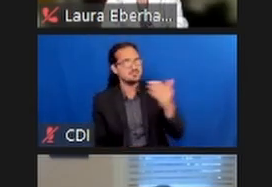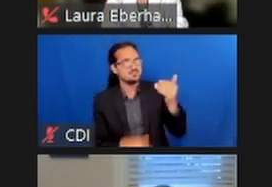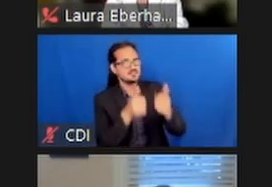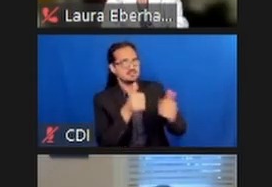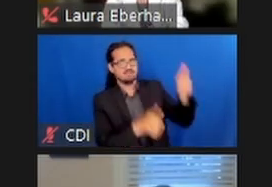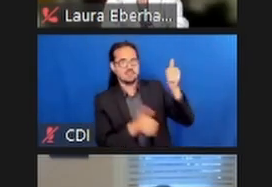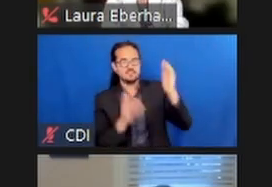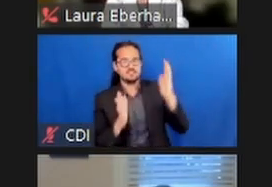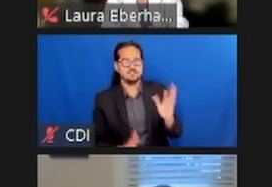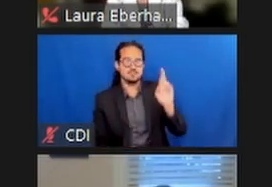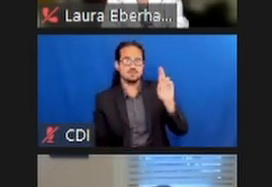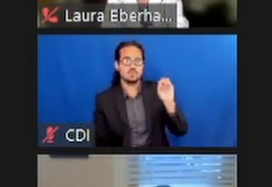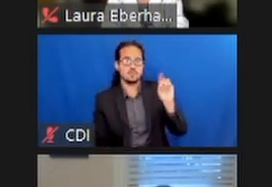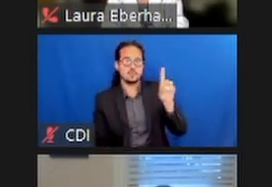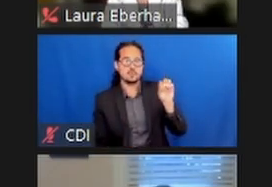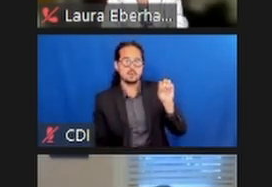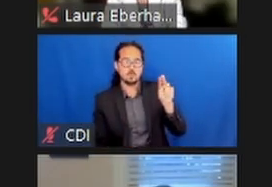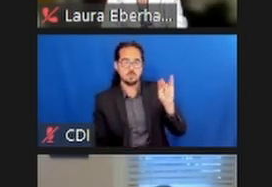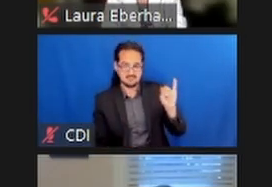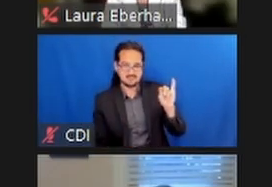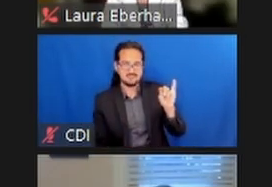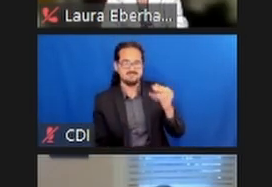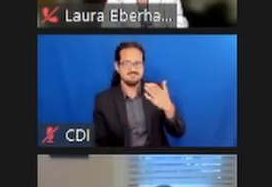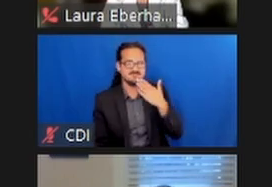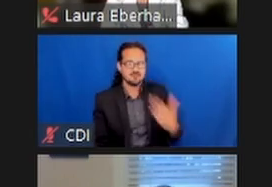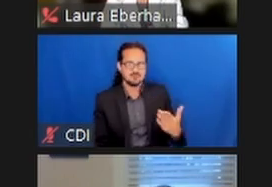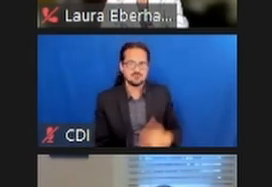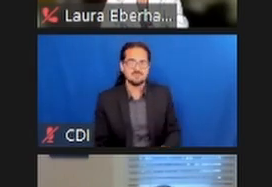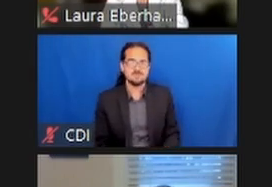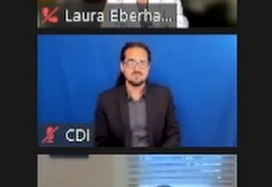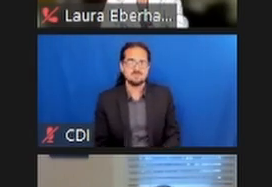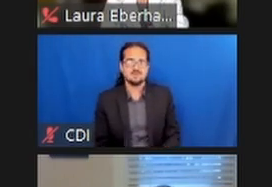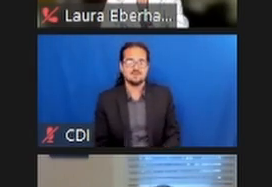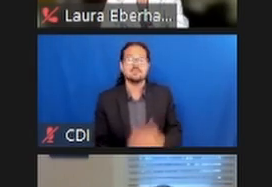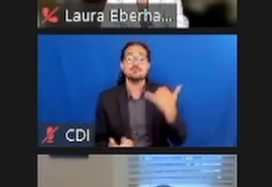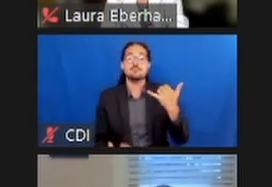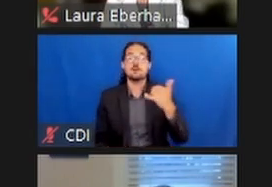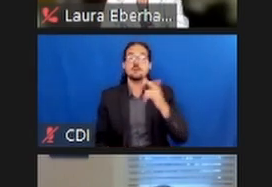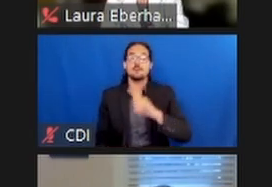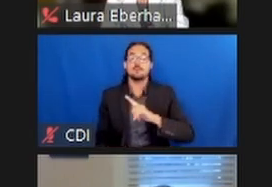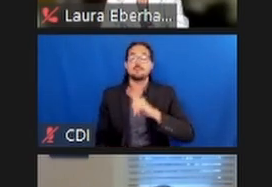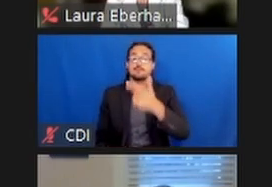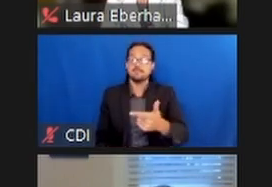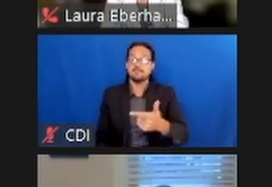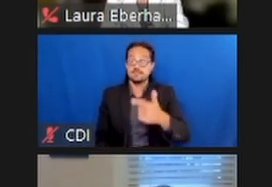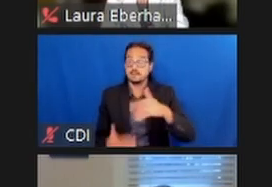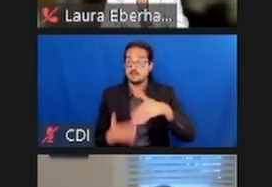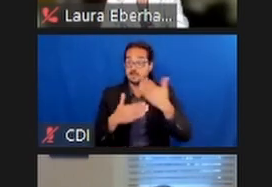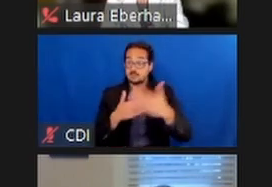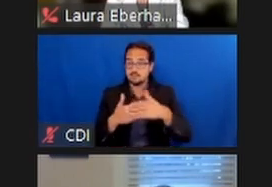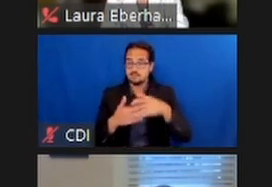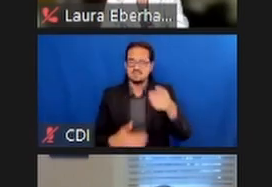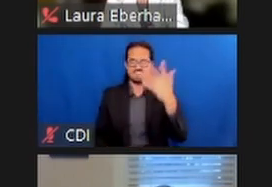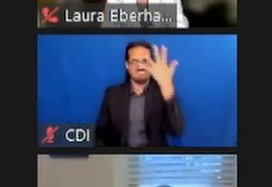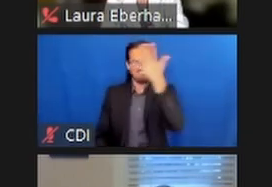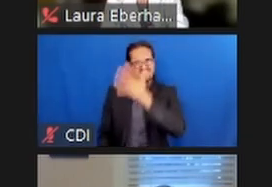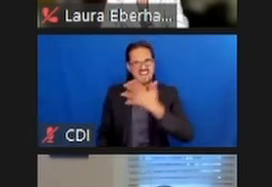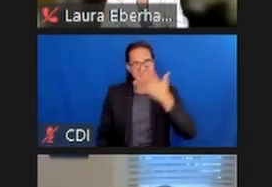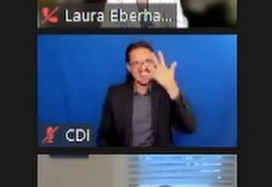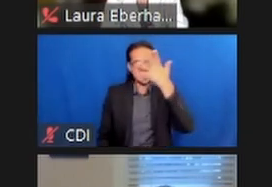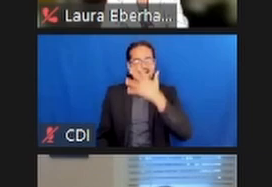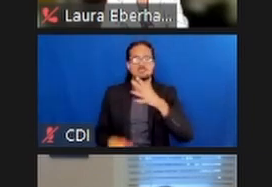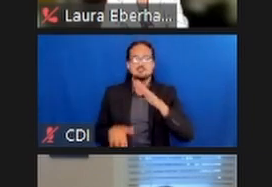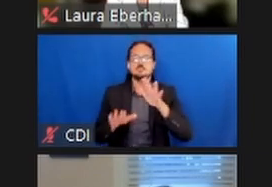let's move to the person who has been the face, the calm voice, the steady leader for Marin throughout